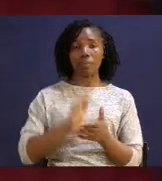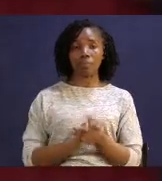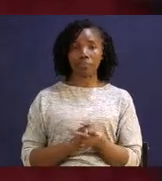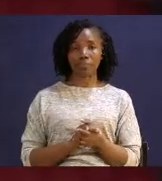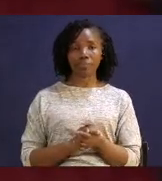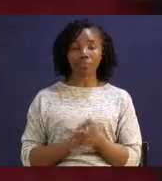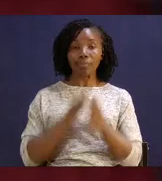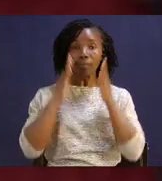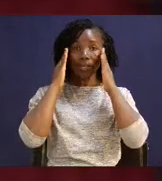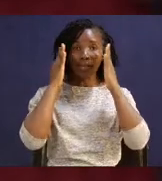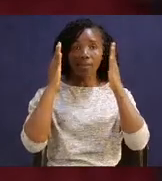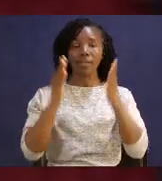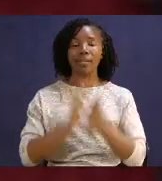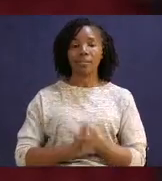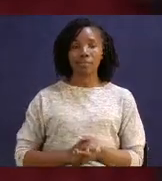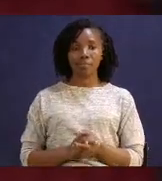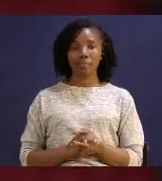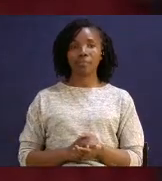Hello?